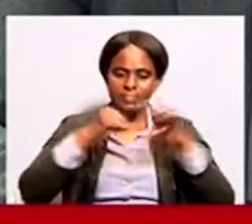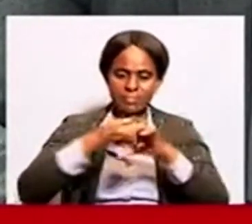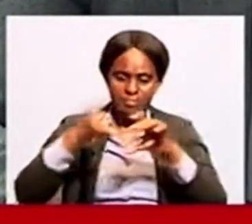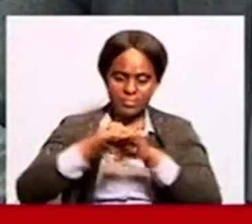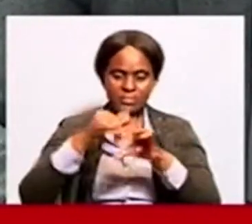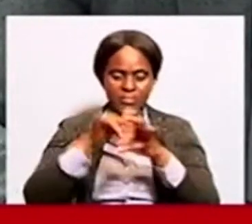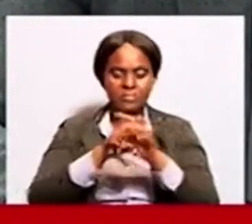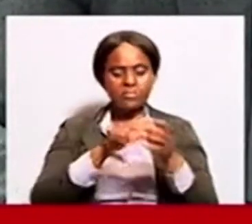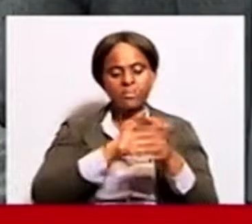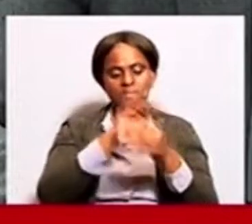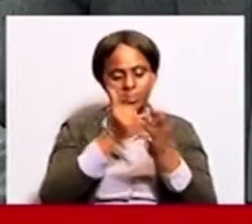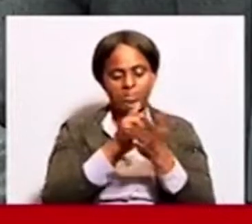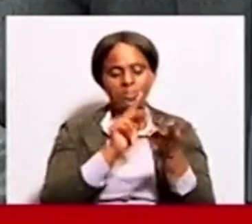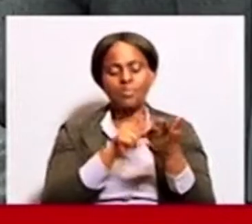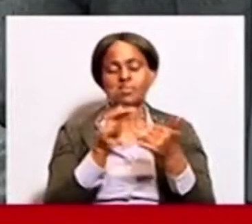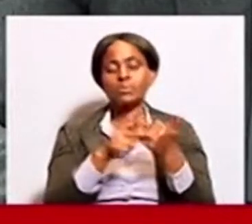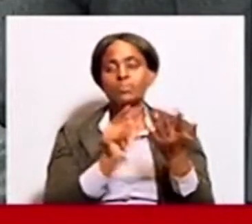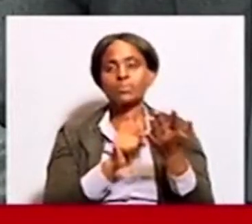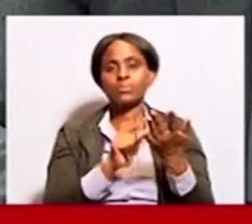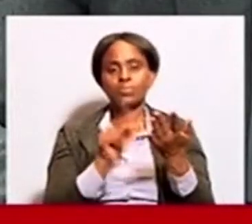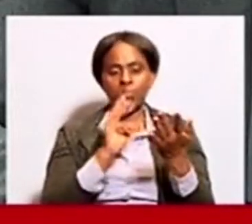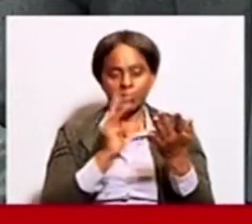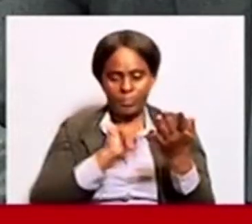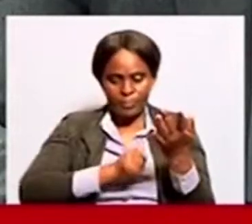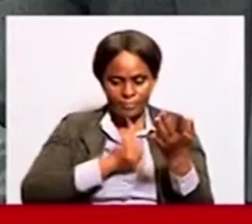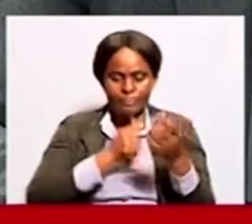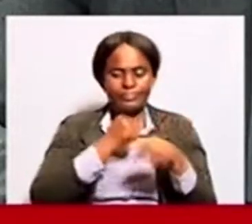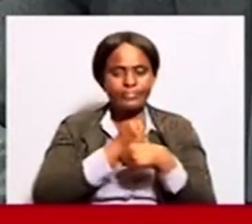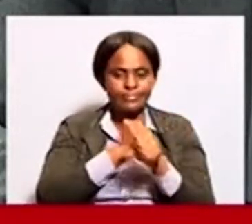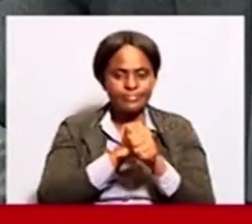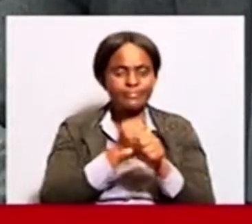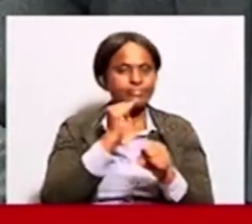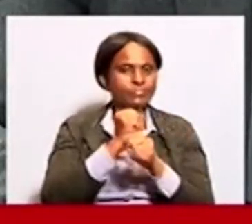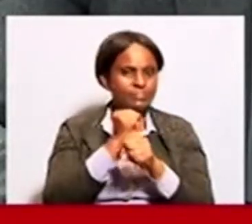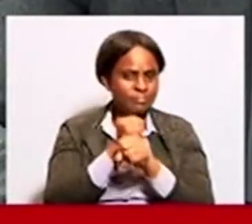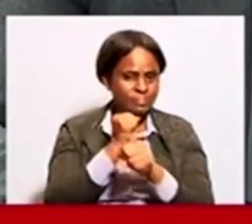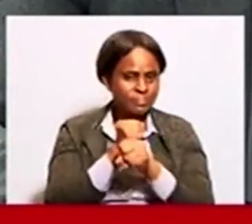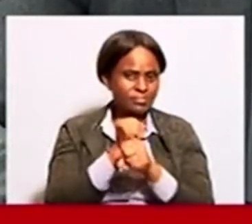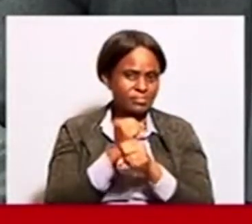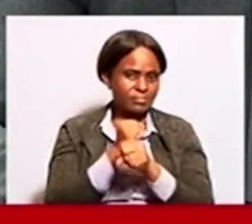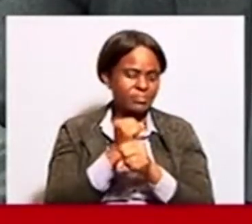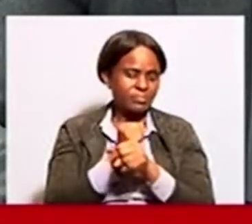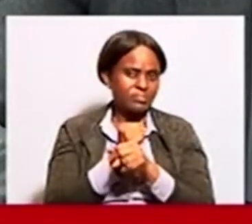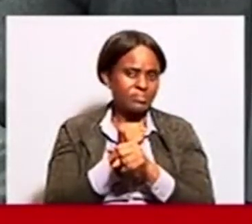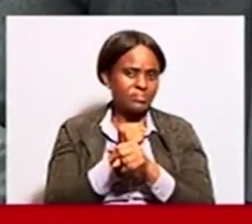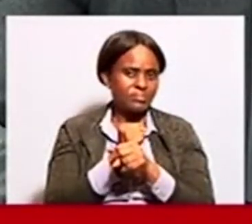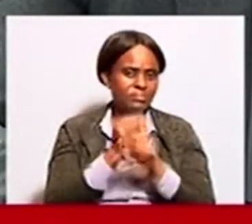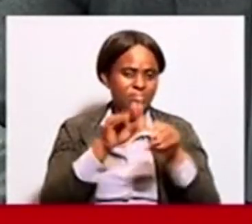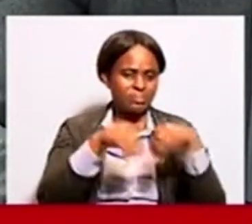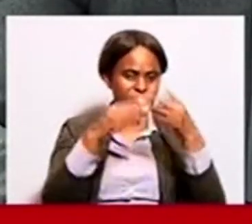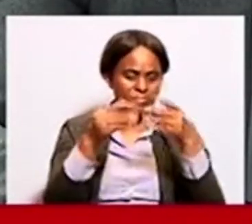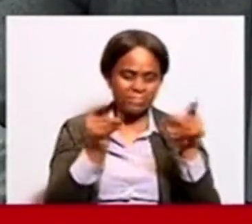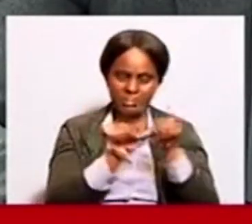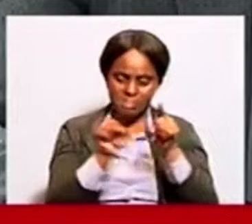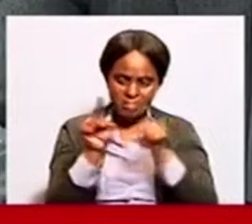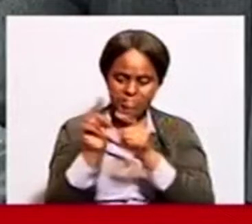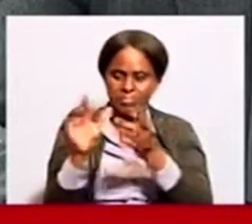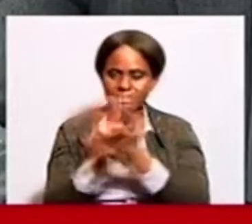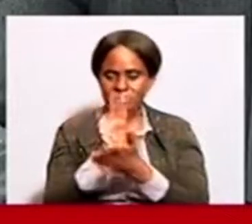bundle. And we made an effort to supply the same